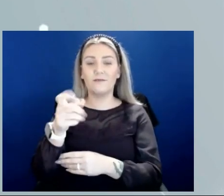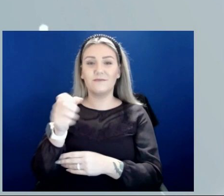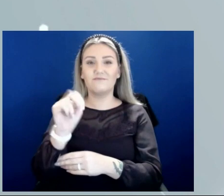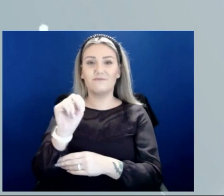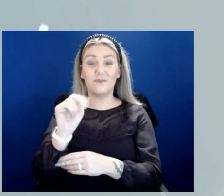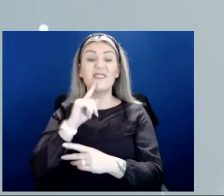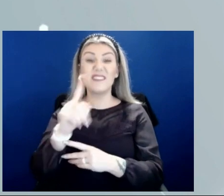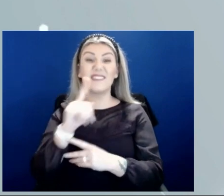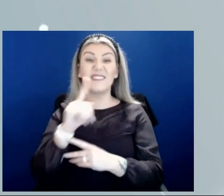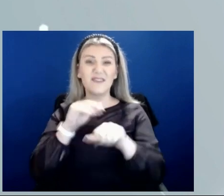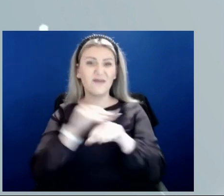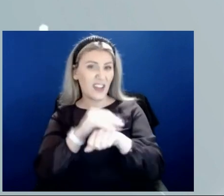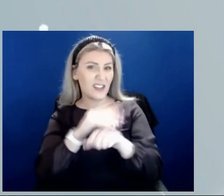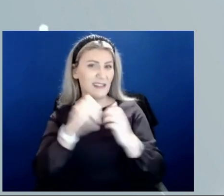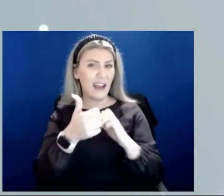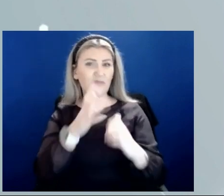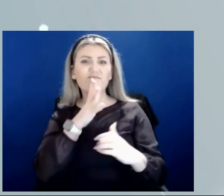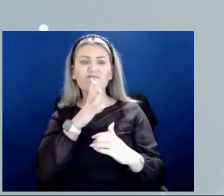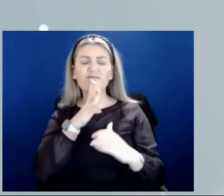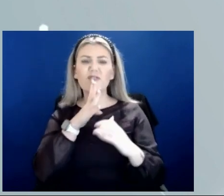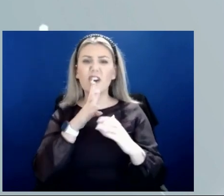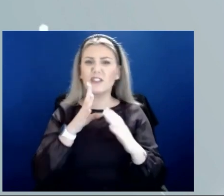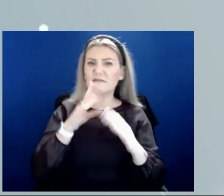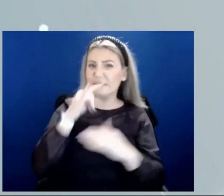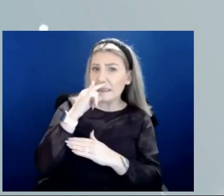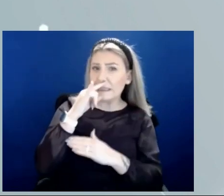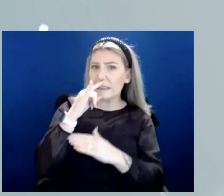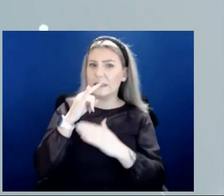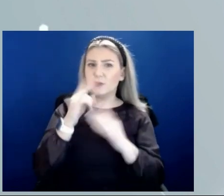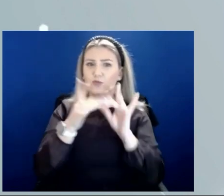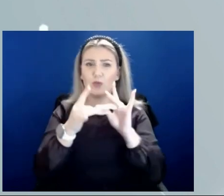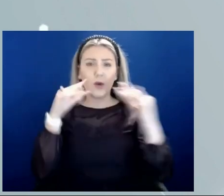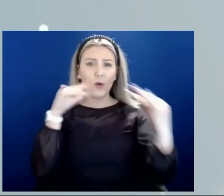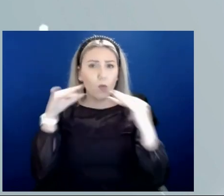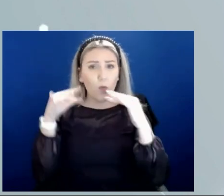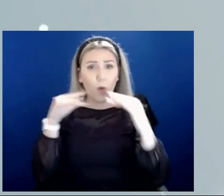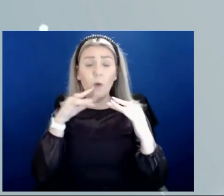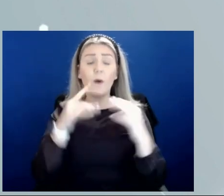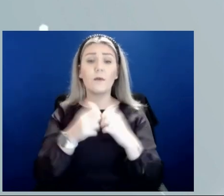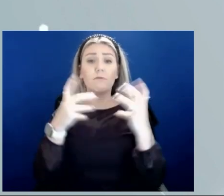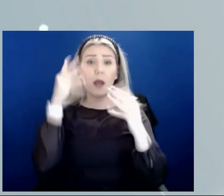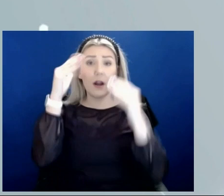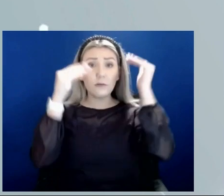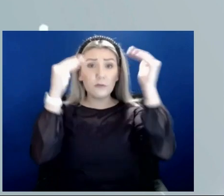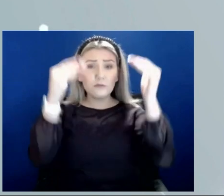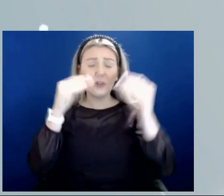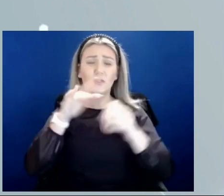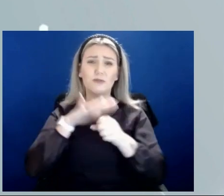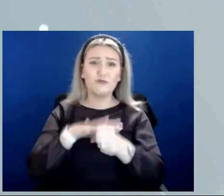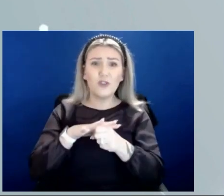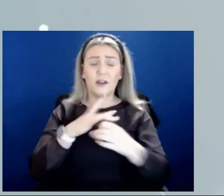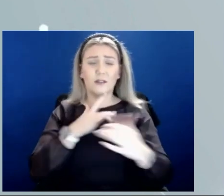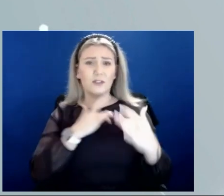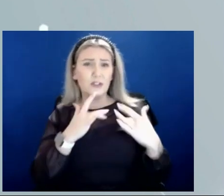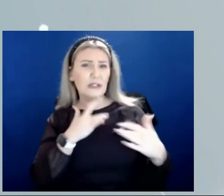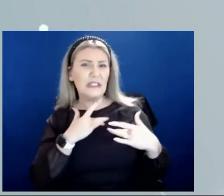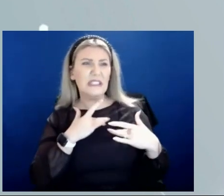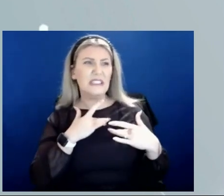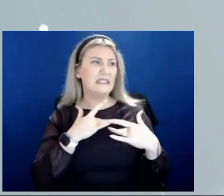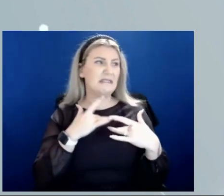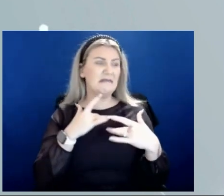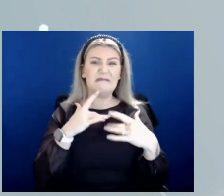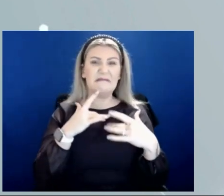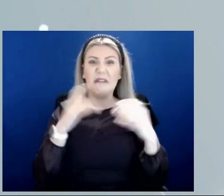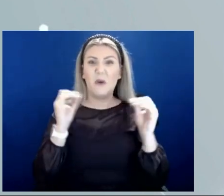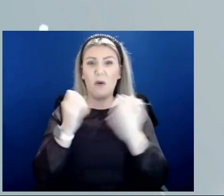kids about war and other tough topics. Many adults are also feeling stressed out, concerned and helpless about what they're seeing, but also worried